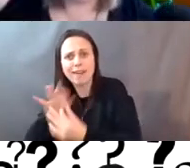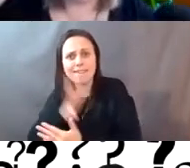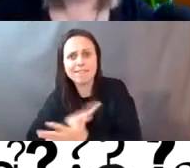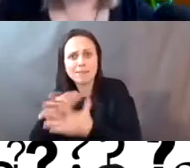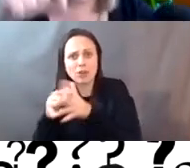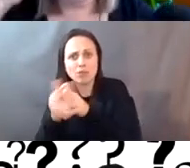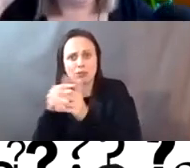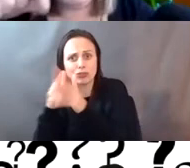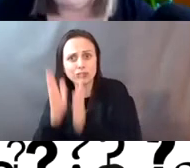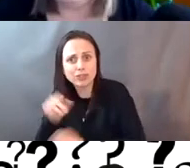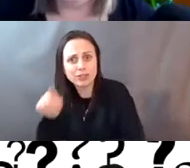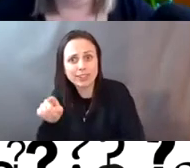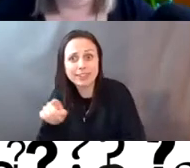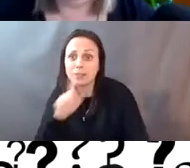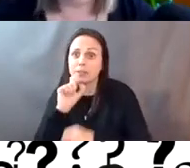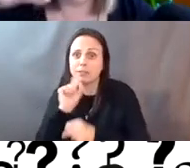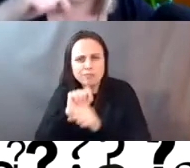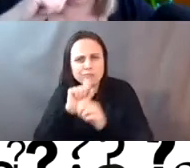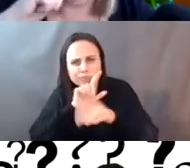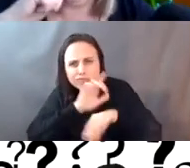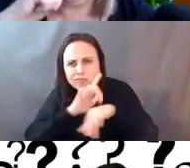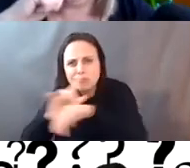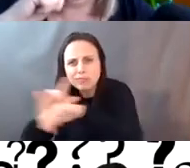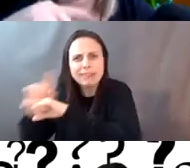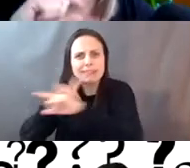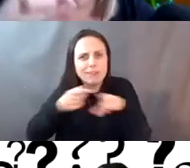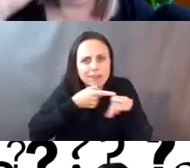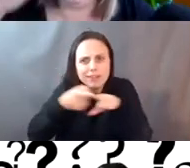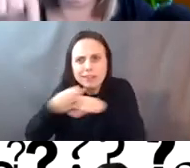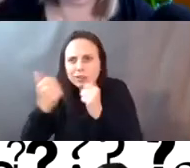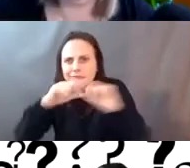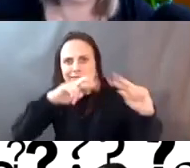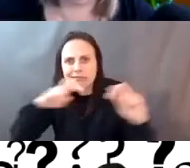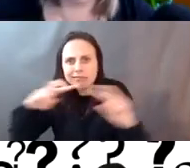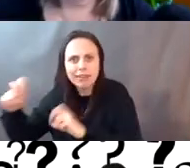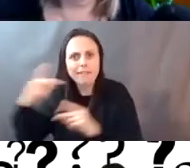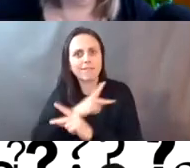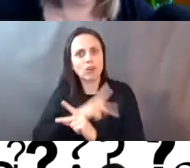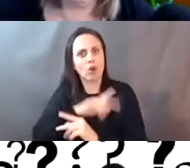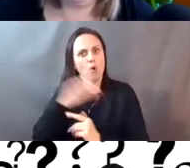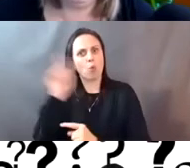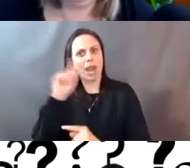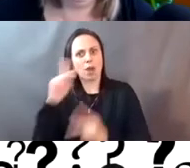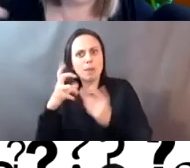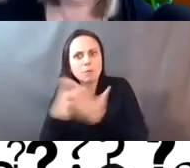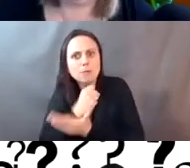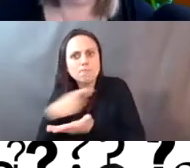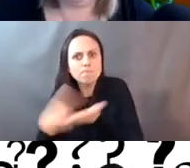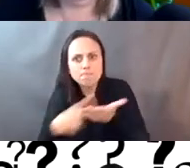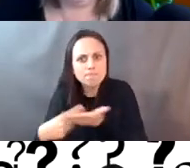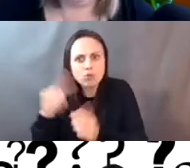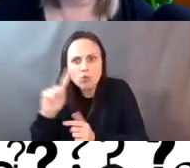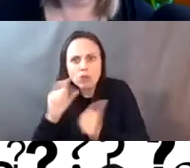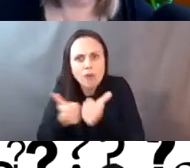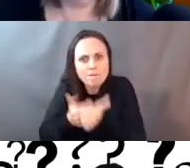really going through all of these different places to figure out where that conversation is happening and follow